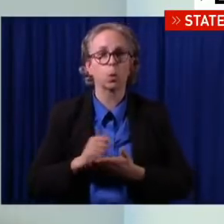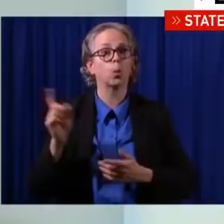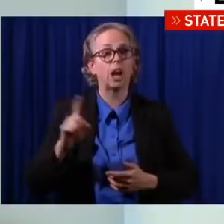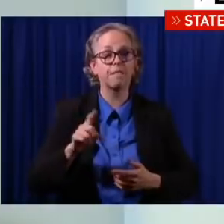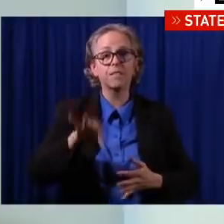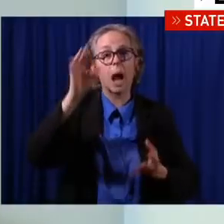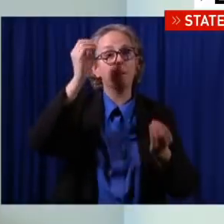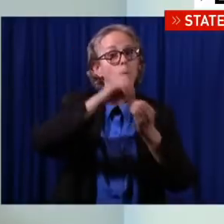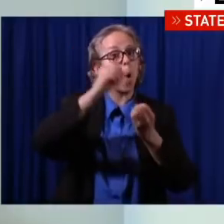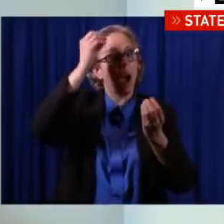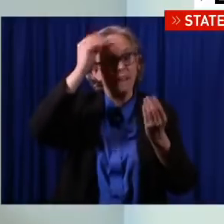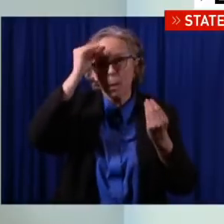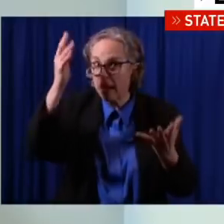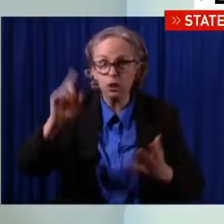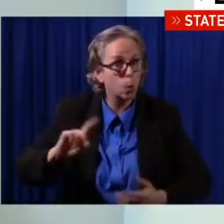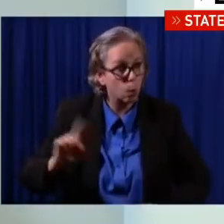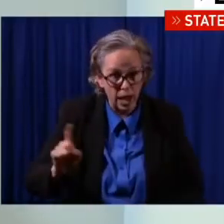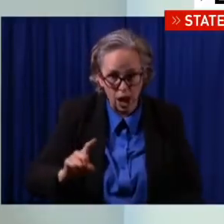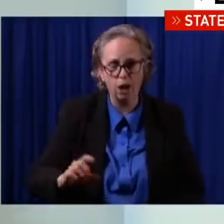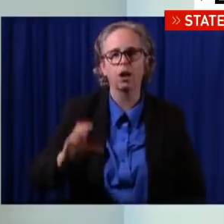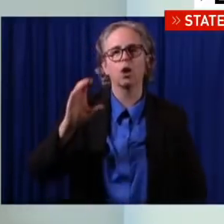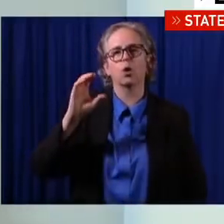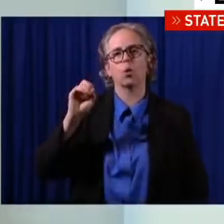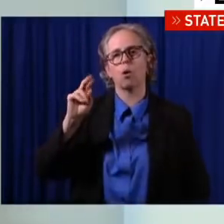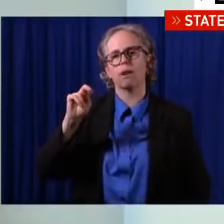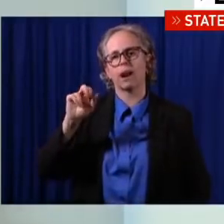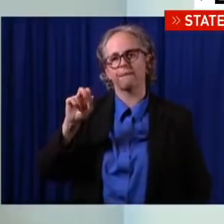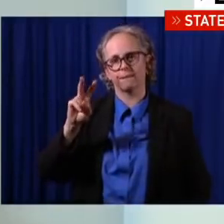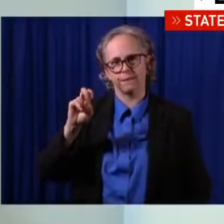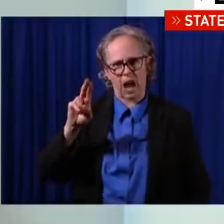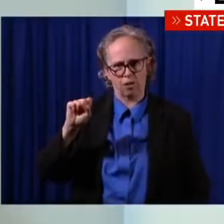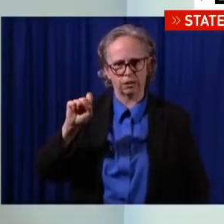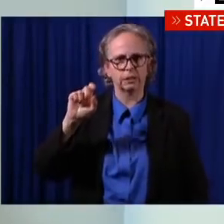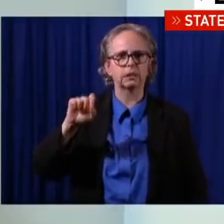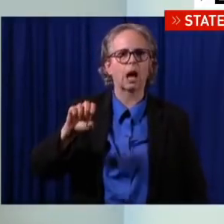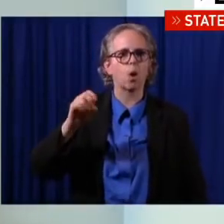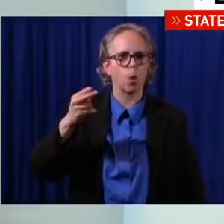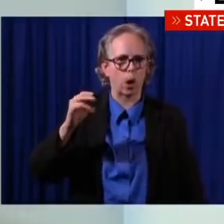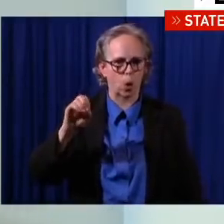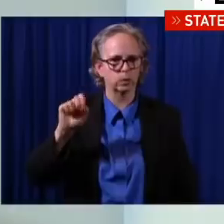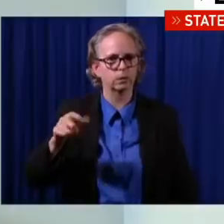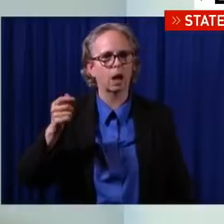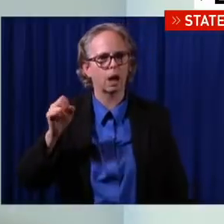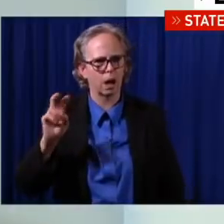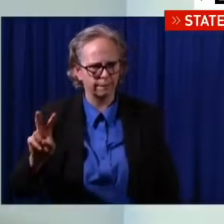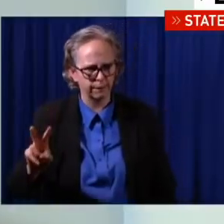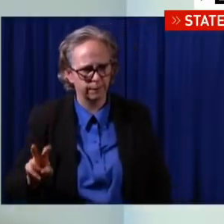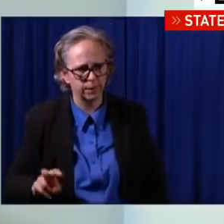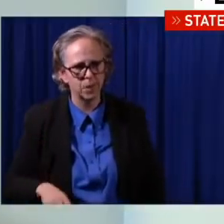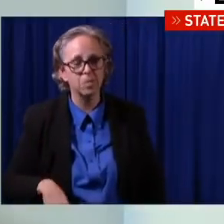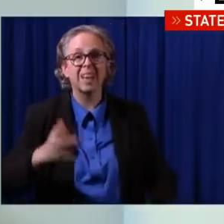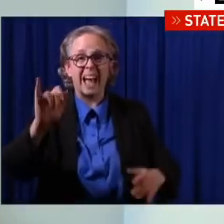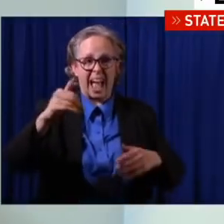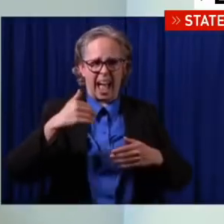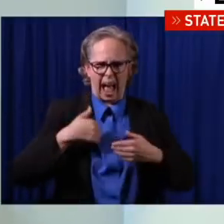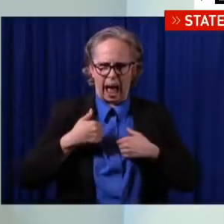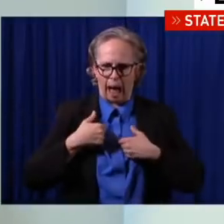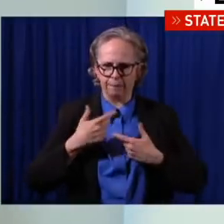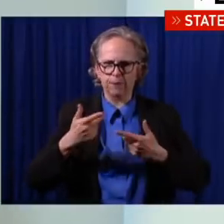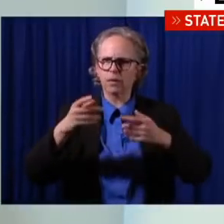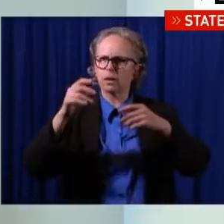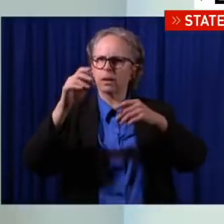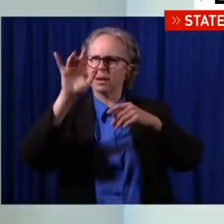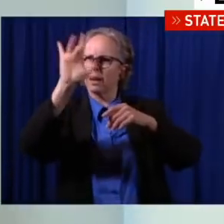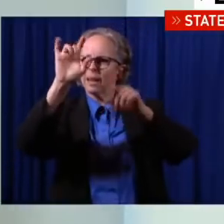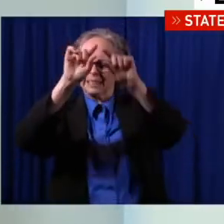and go into the search engine and type in checklists, and that will take you to a series of information that you can use